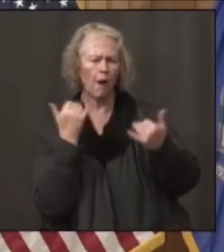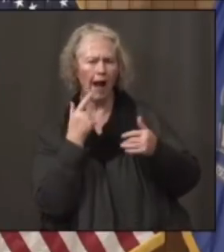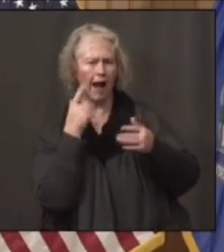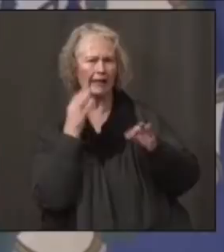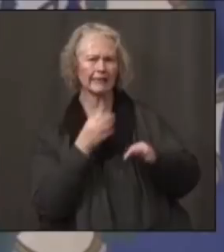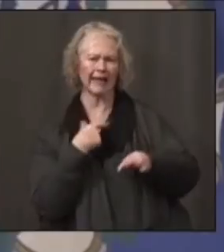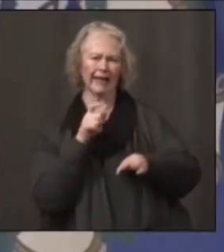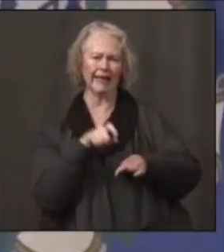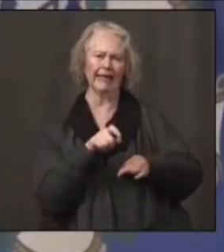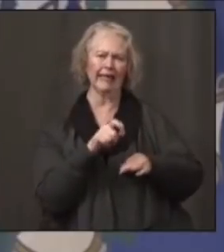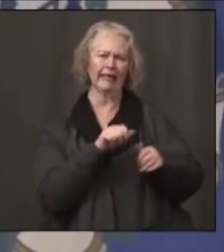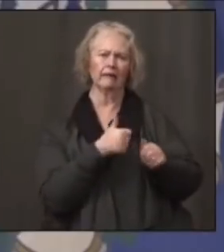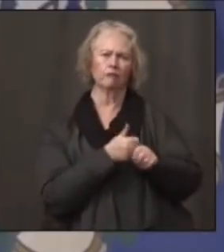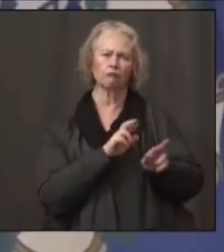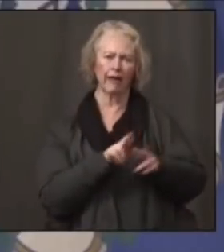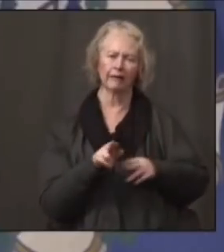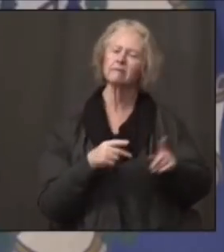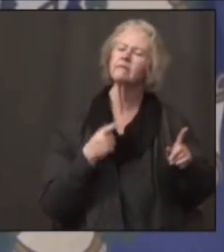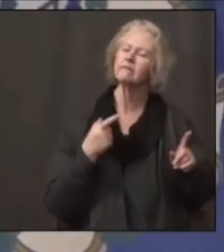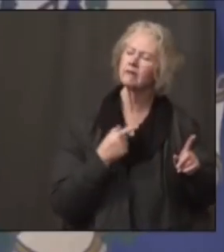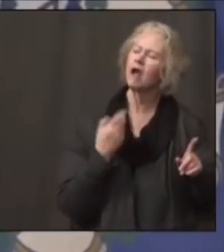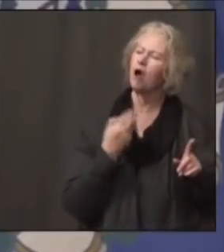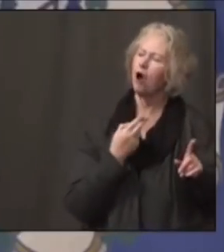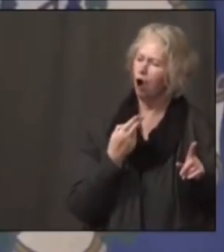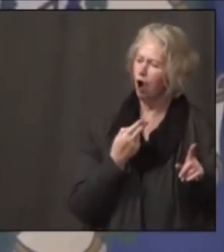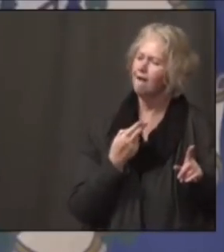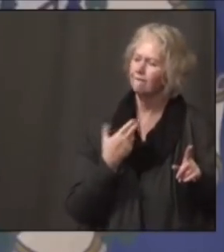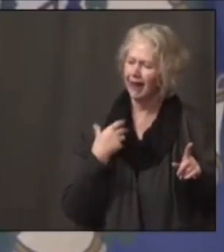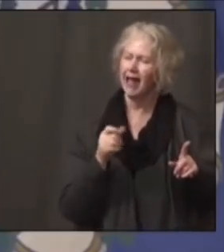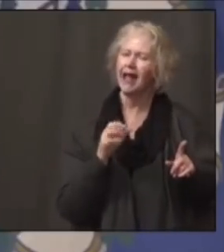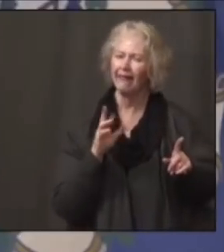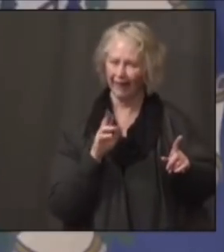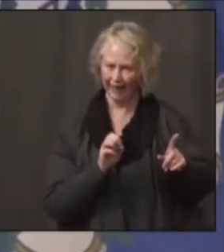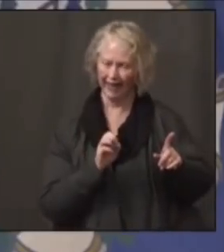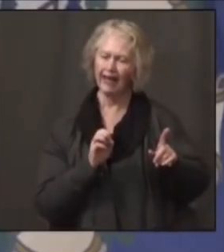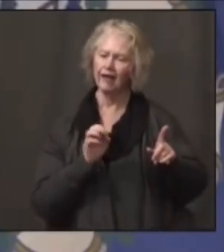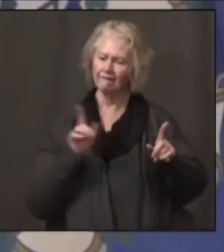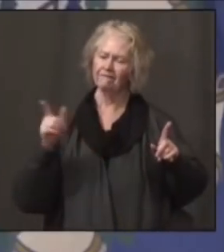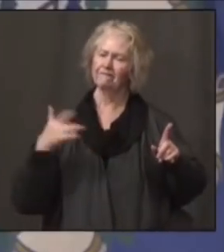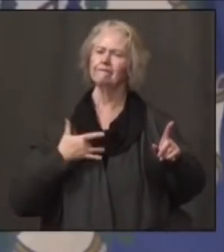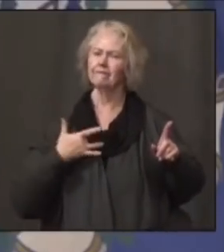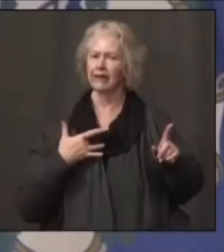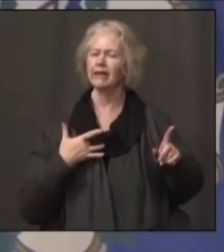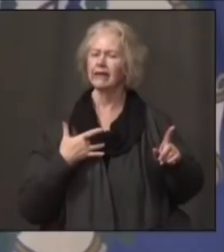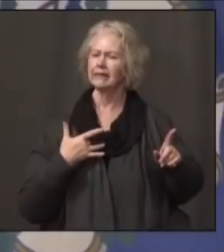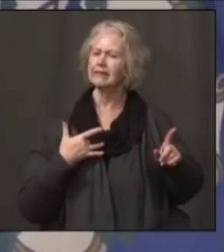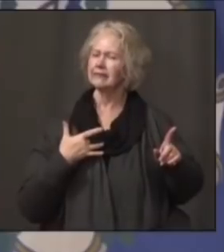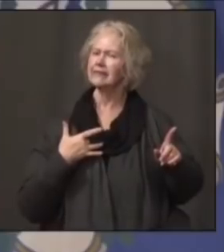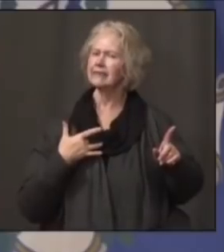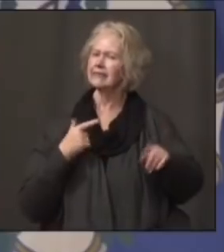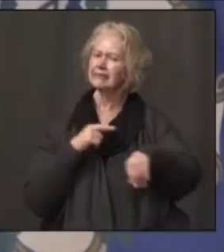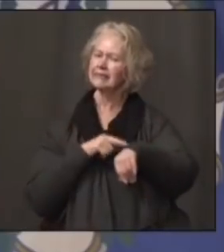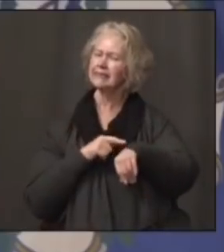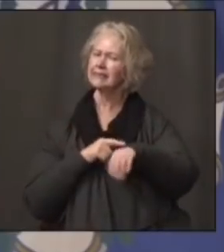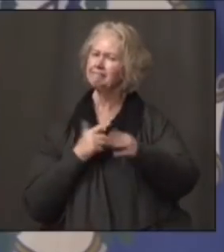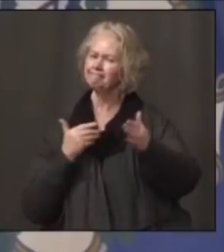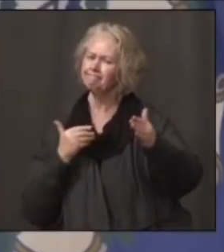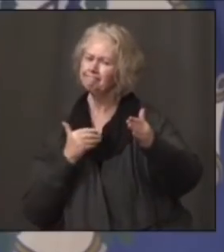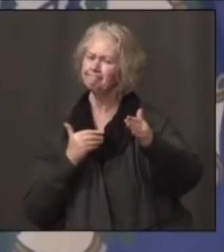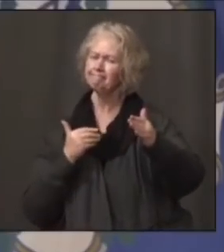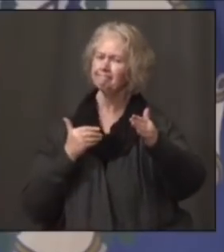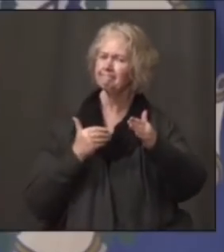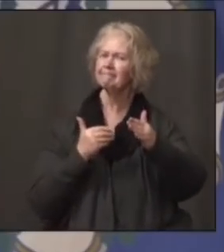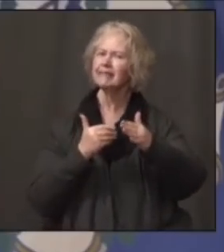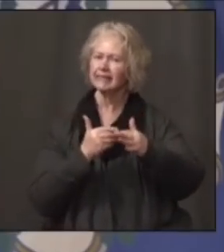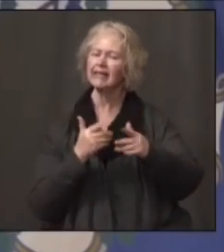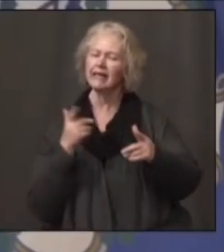I think it certainly was within Hartford Healthcare's domain. That was an imperative for them. Obviously, get some scale. We've done it before, so I